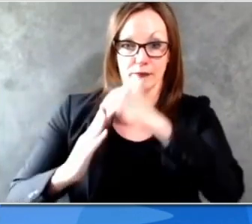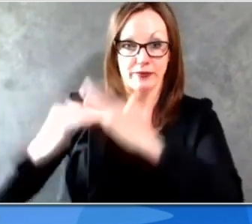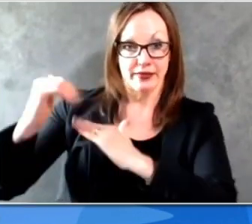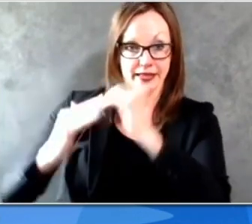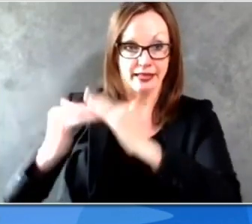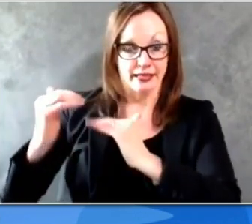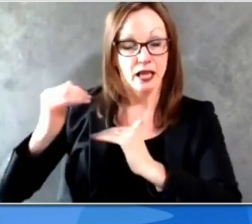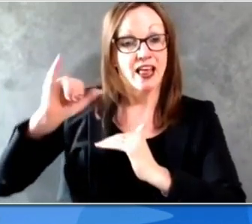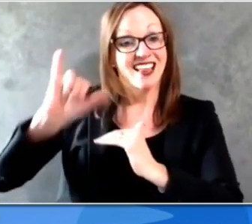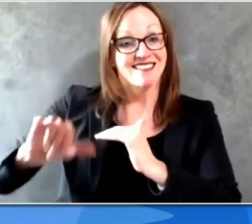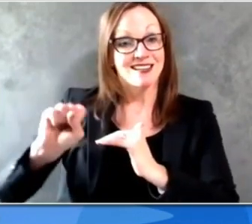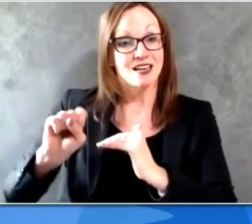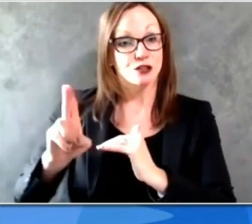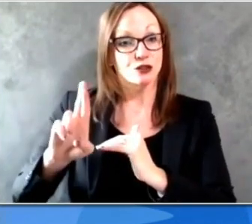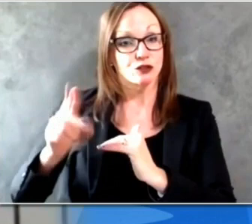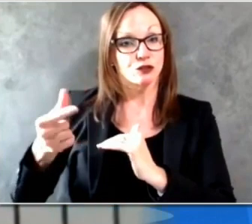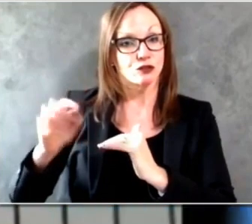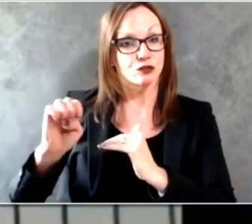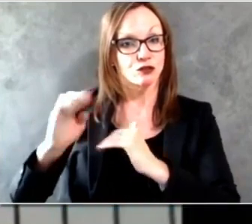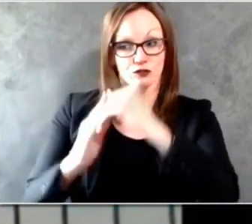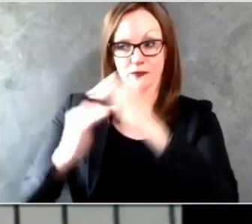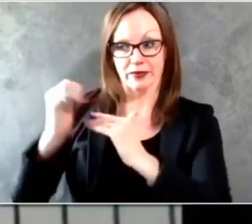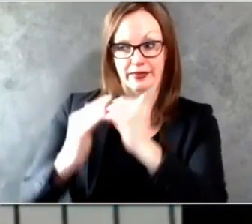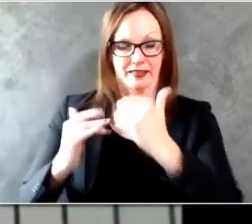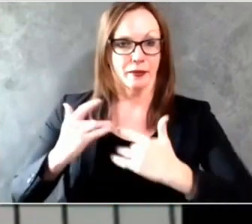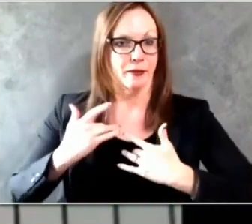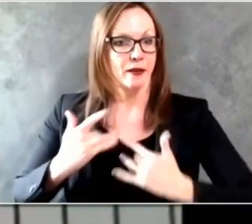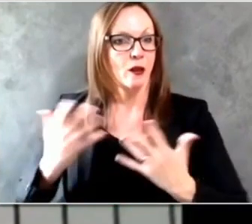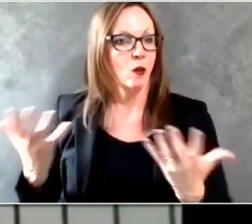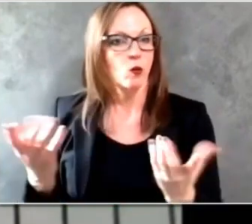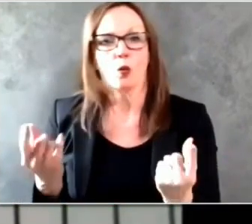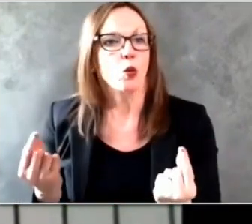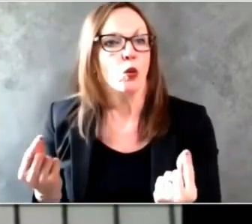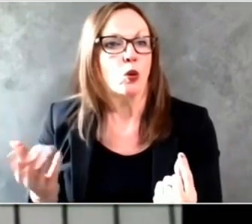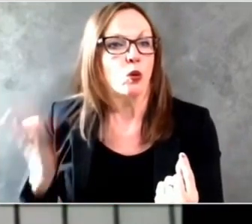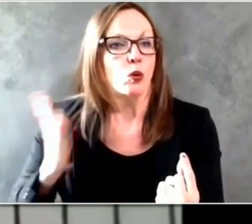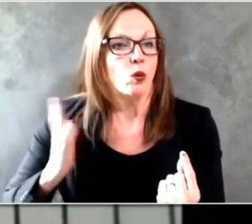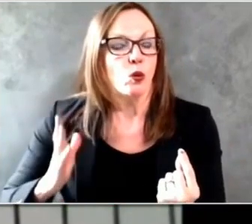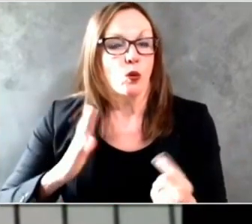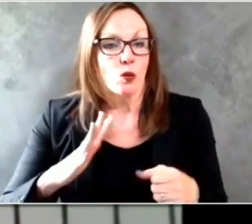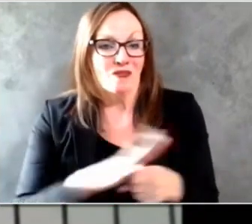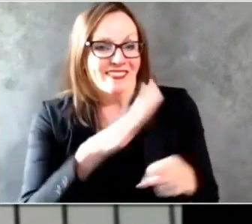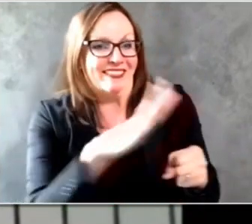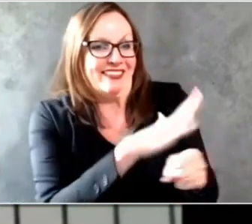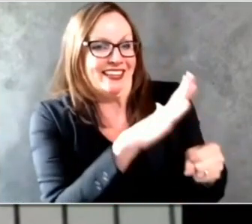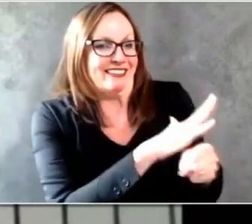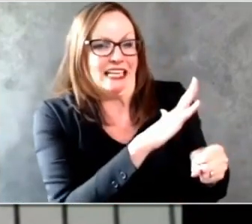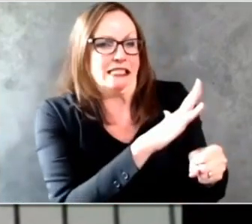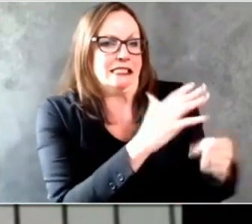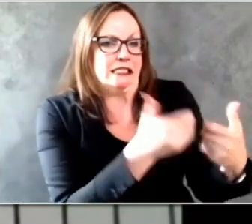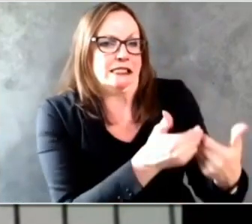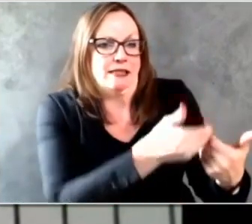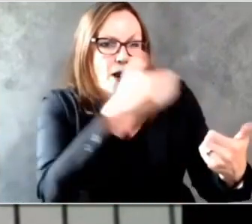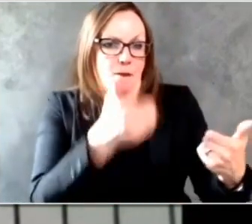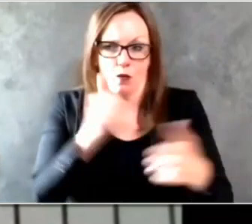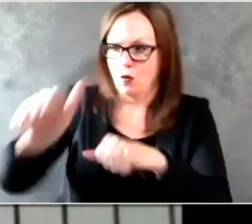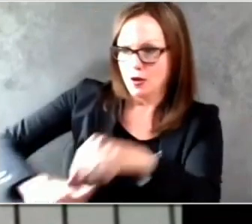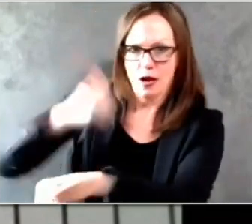Great question. We don't get to talk about that much, which is good, but it is, it's still